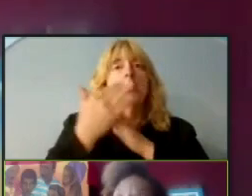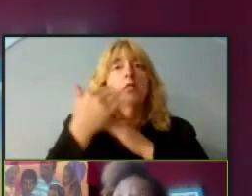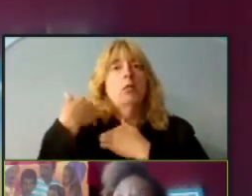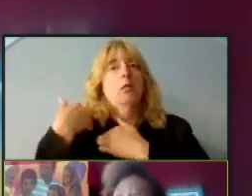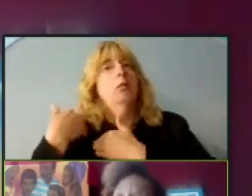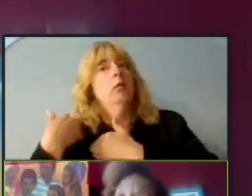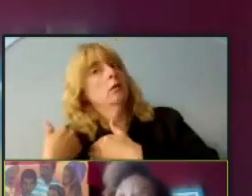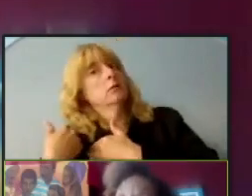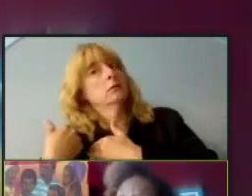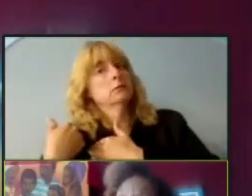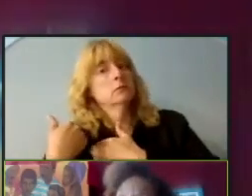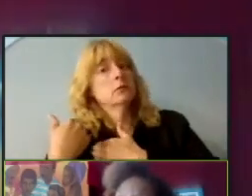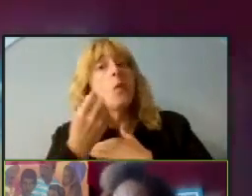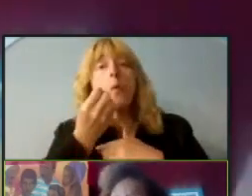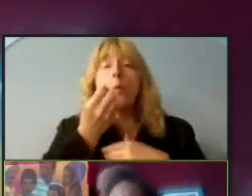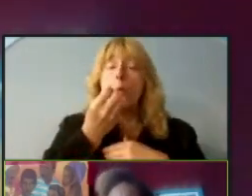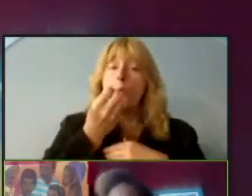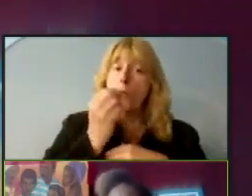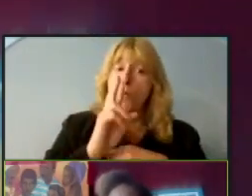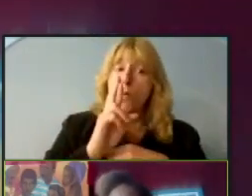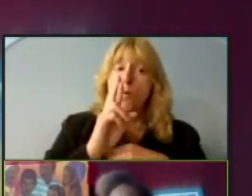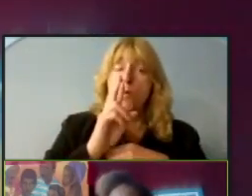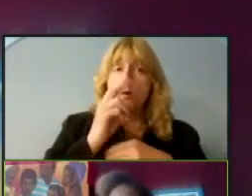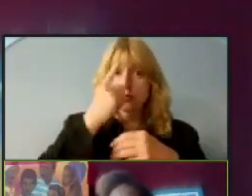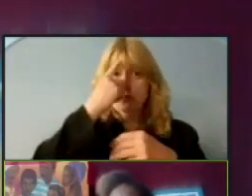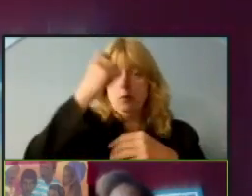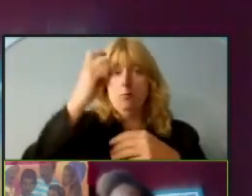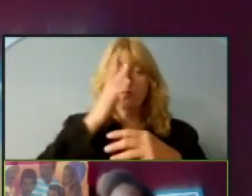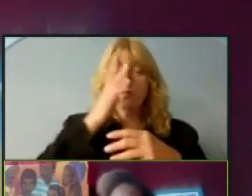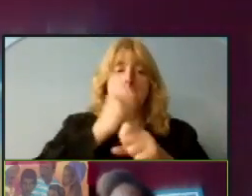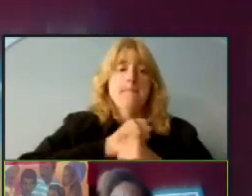Or does it explode?